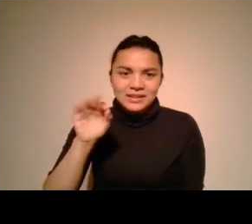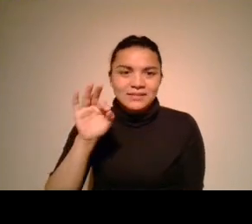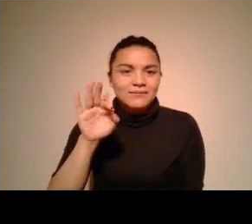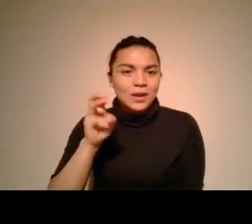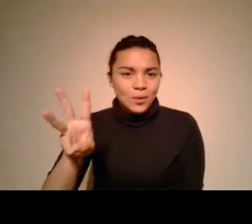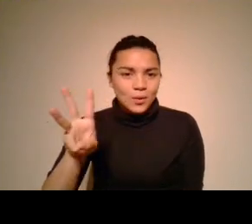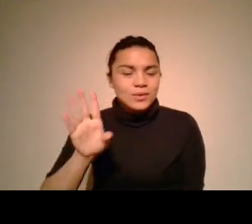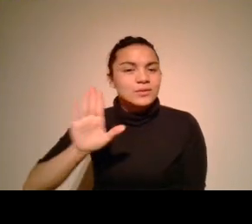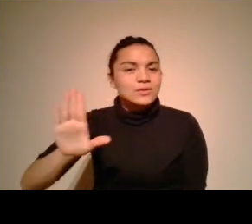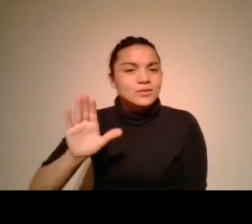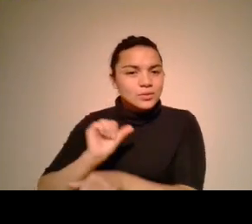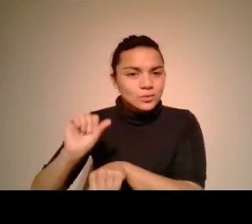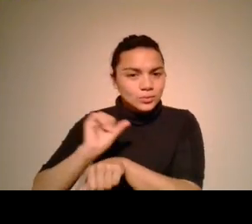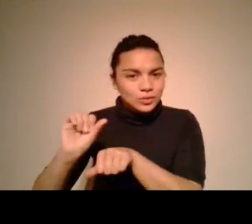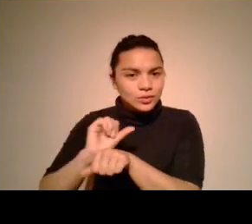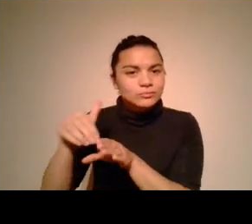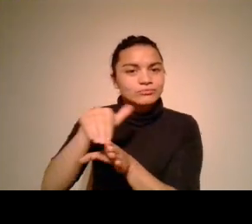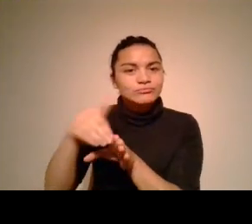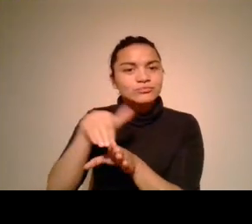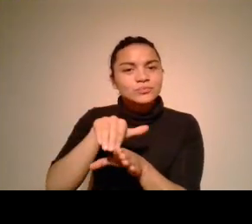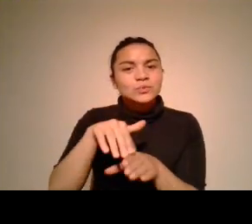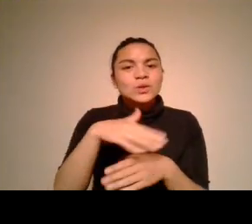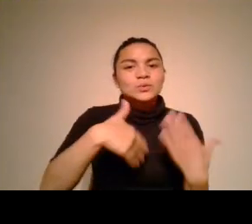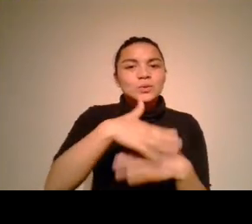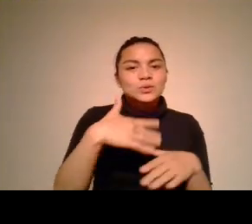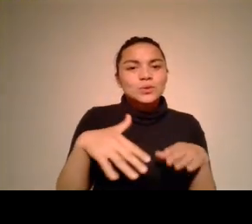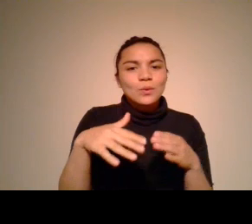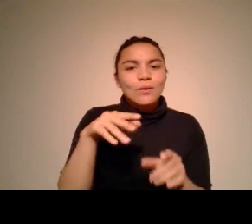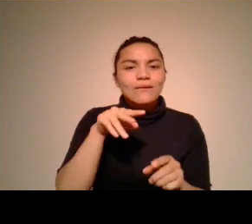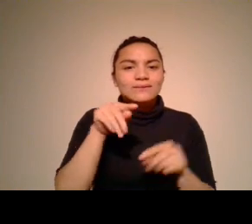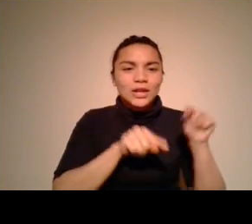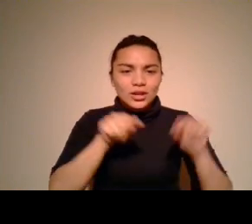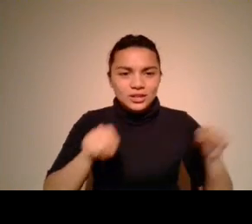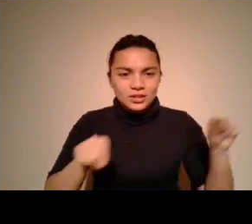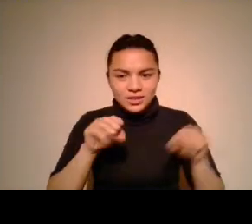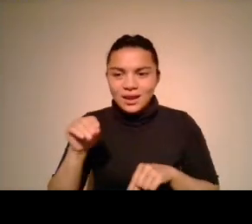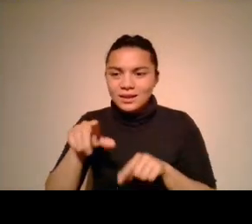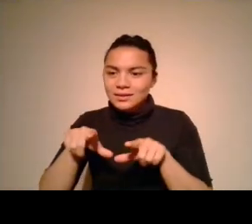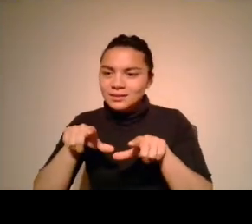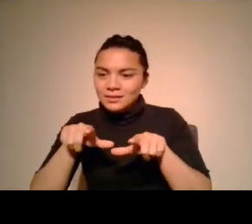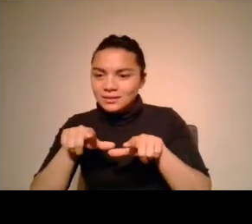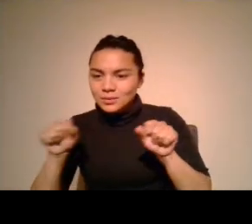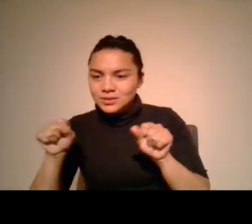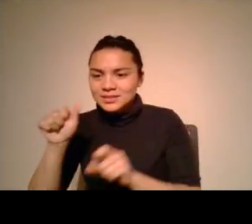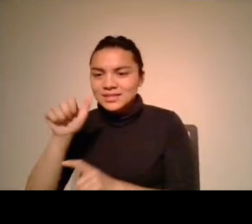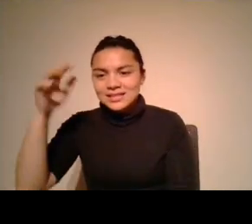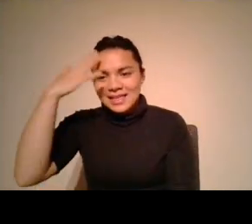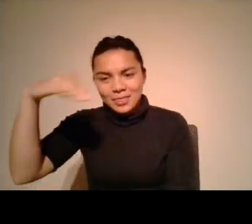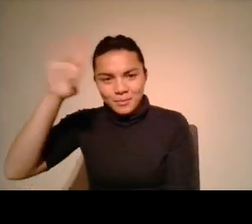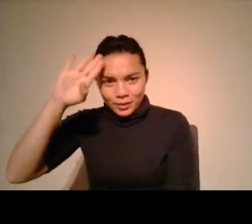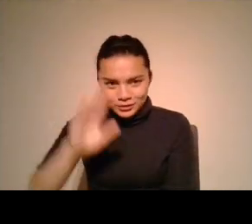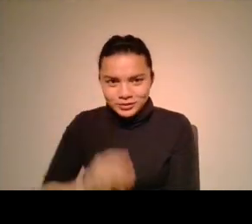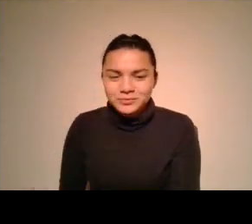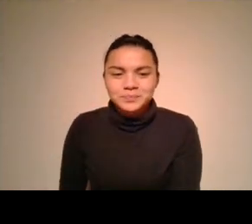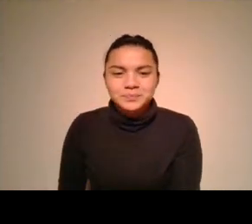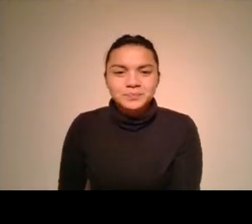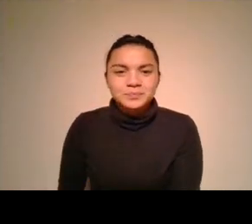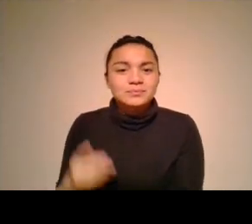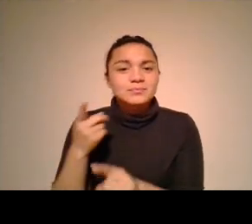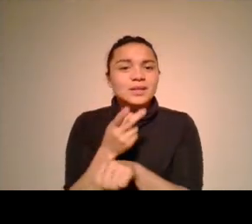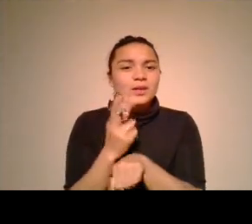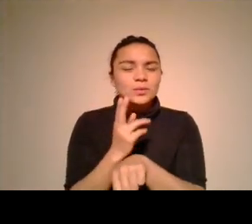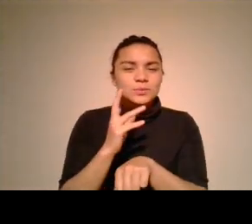straddles the fields of sociolinguistic variation and linguistic anthropology. Using sociophonetic and ethnographic methods, they explore how